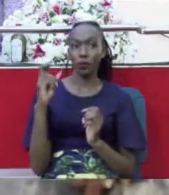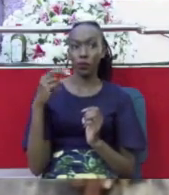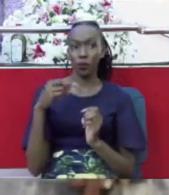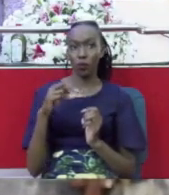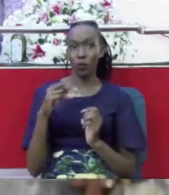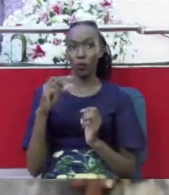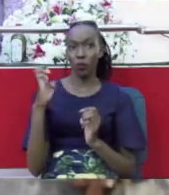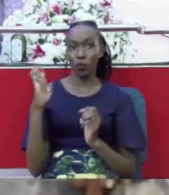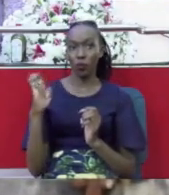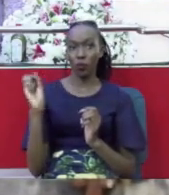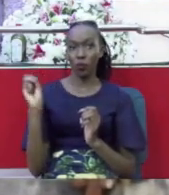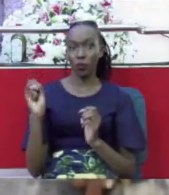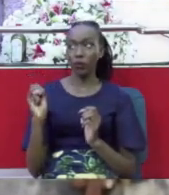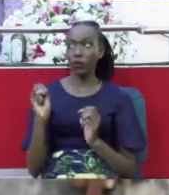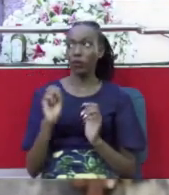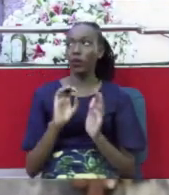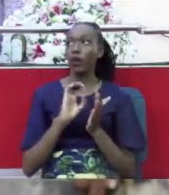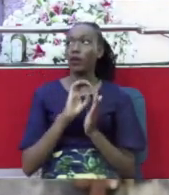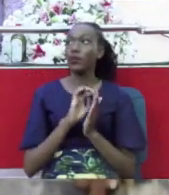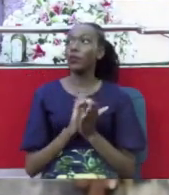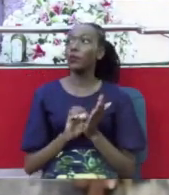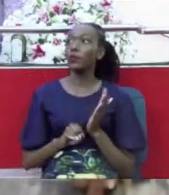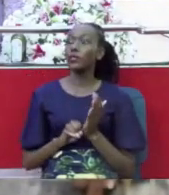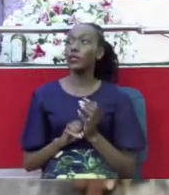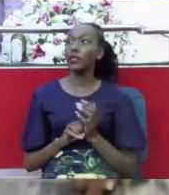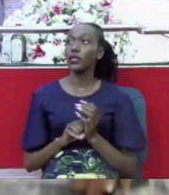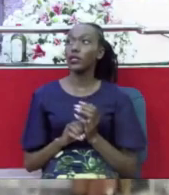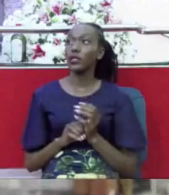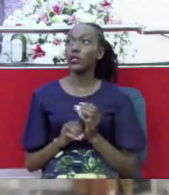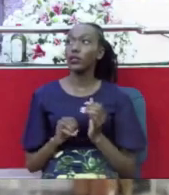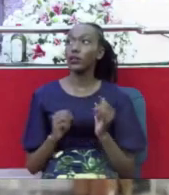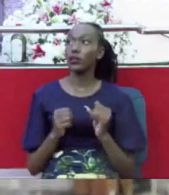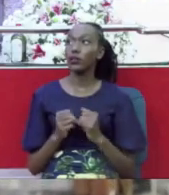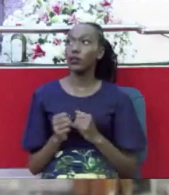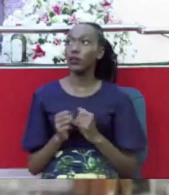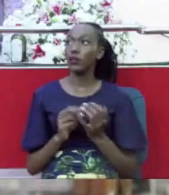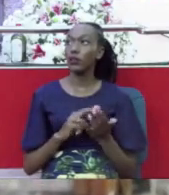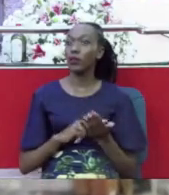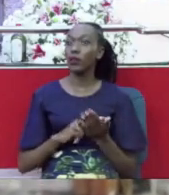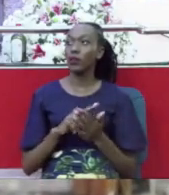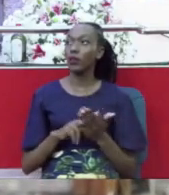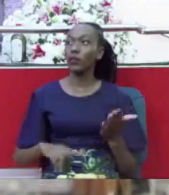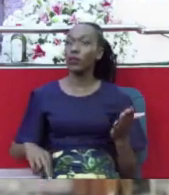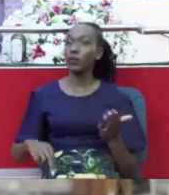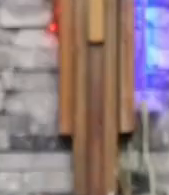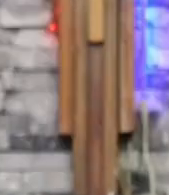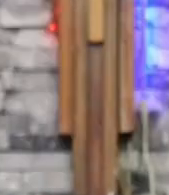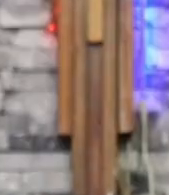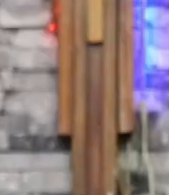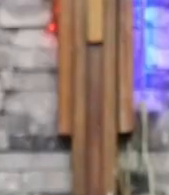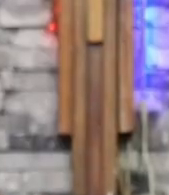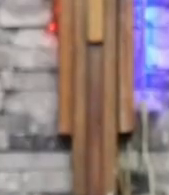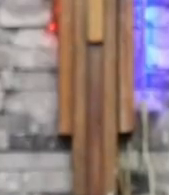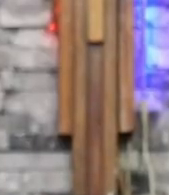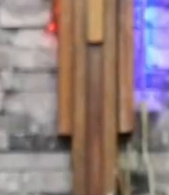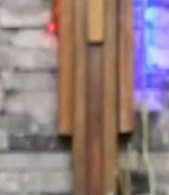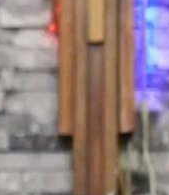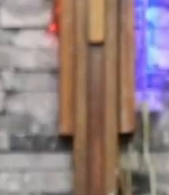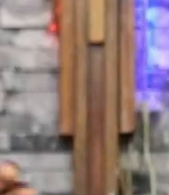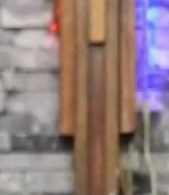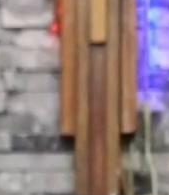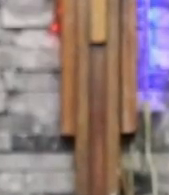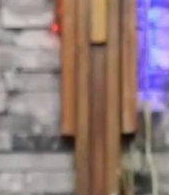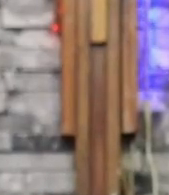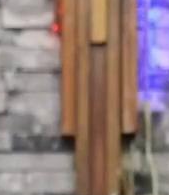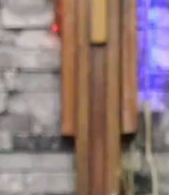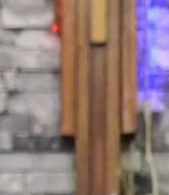to 15. Waamuzi 2 mstari wa 6 hadi 15. And we,